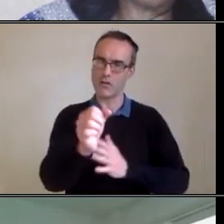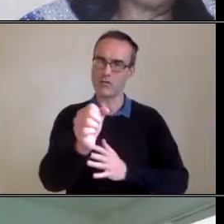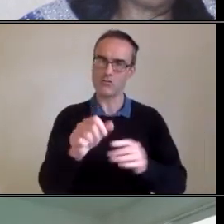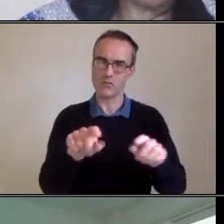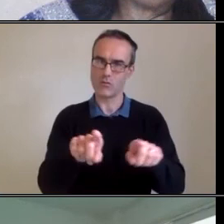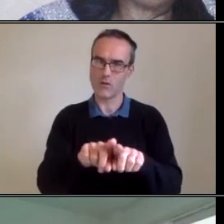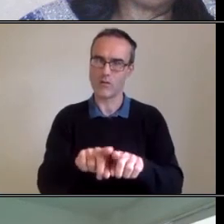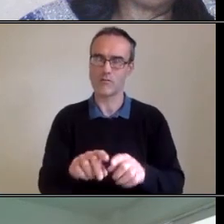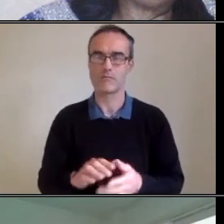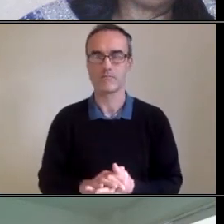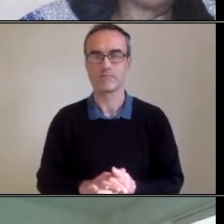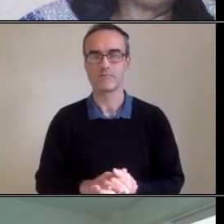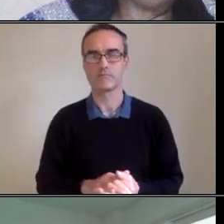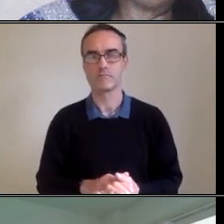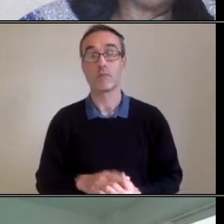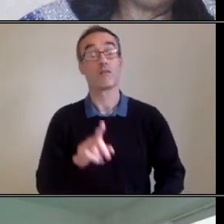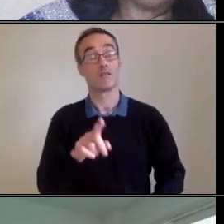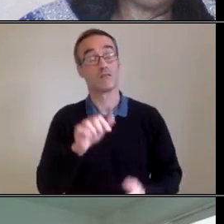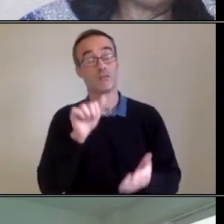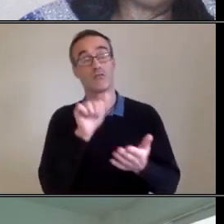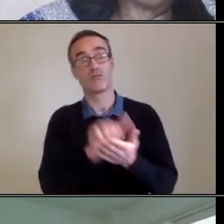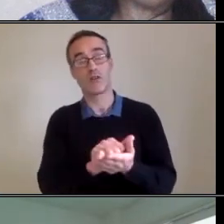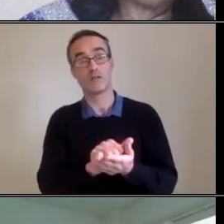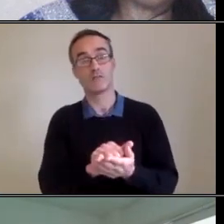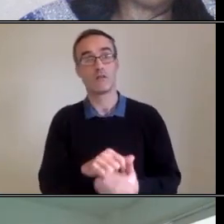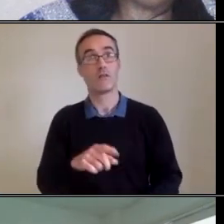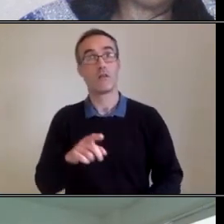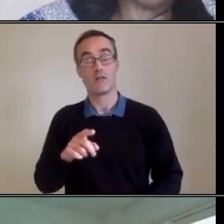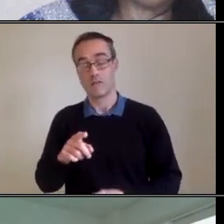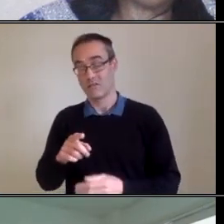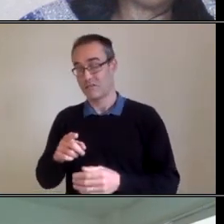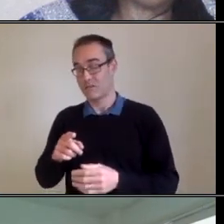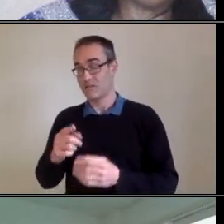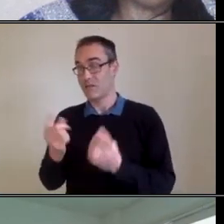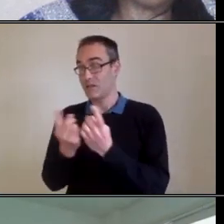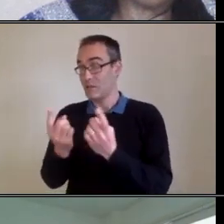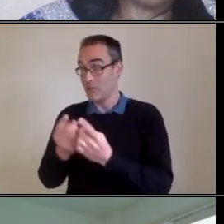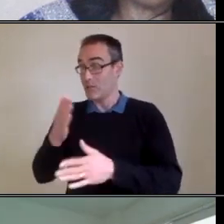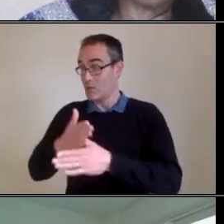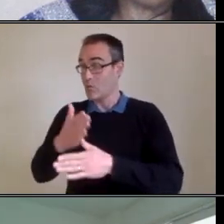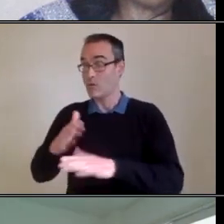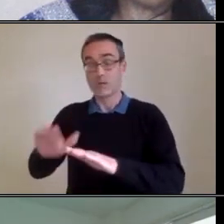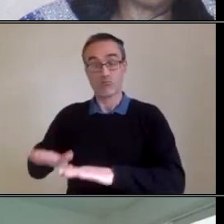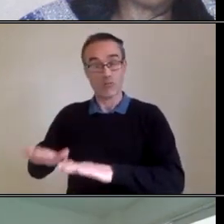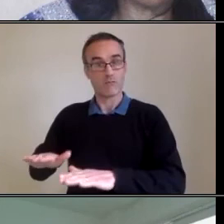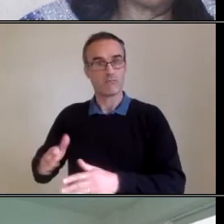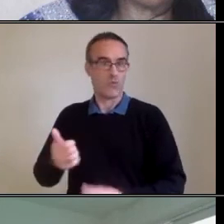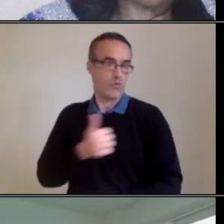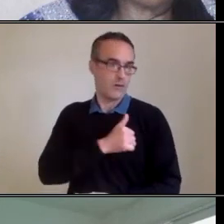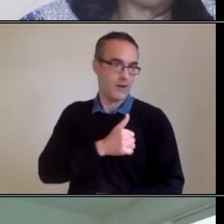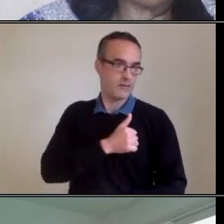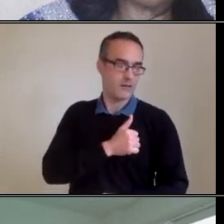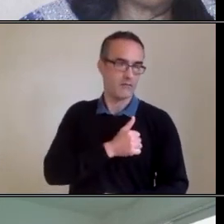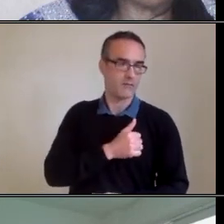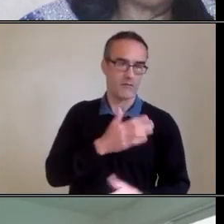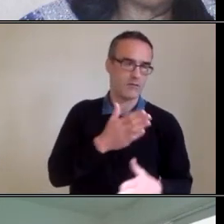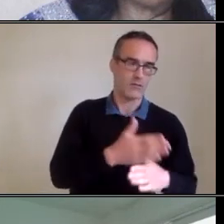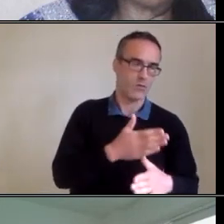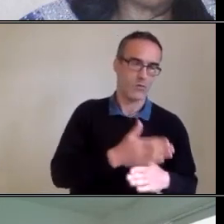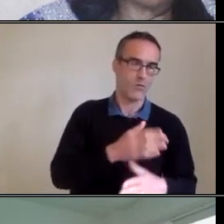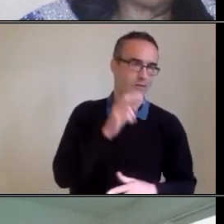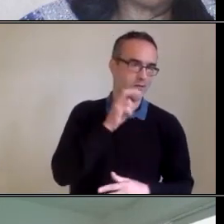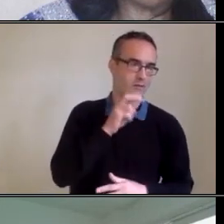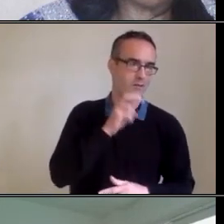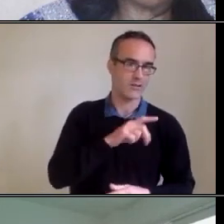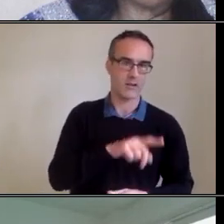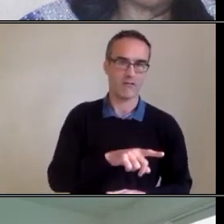true that what will work for one culture won't work for another. And in terms of things that we think will work, we have about 3